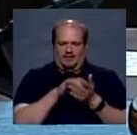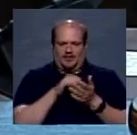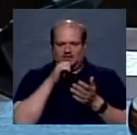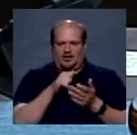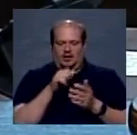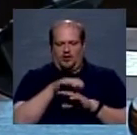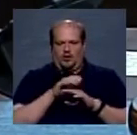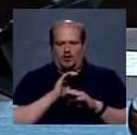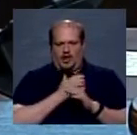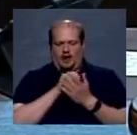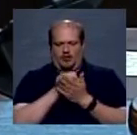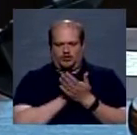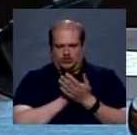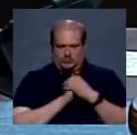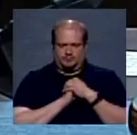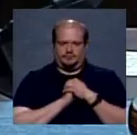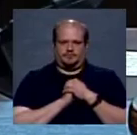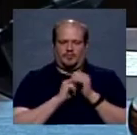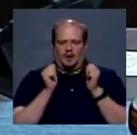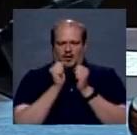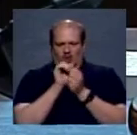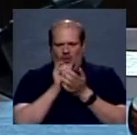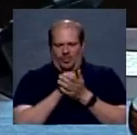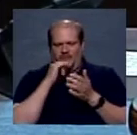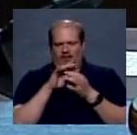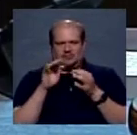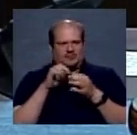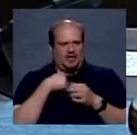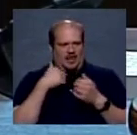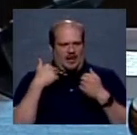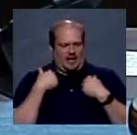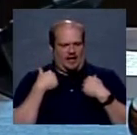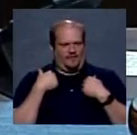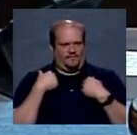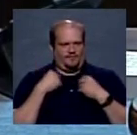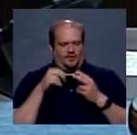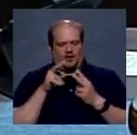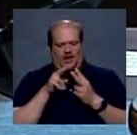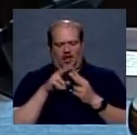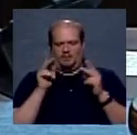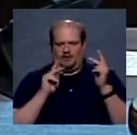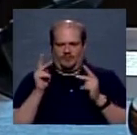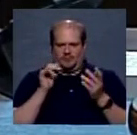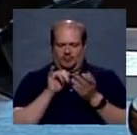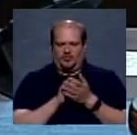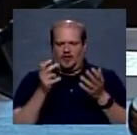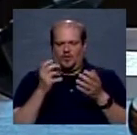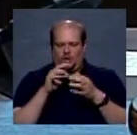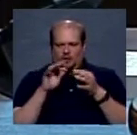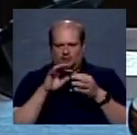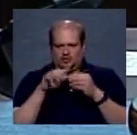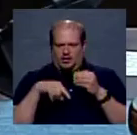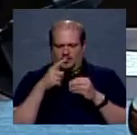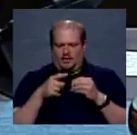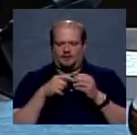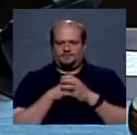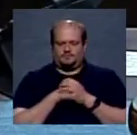one of our agendas. So with that said, I've got a couple of people here who would like to talk to us